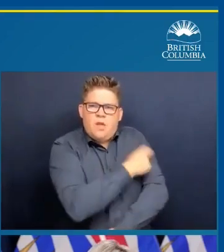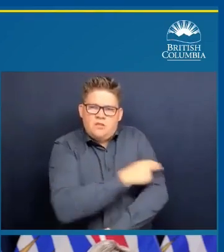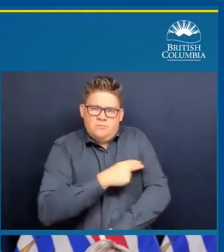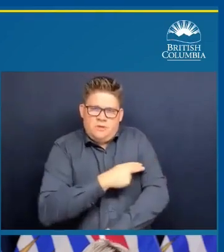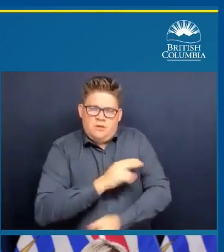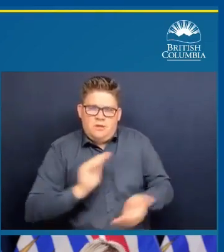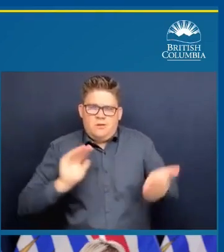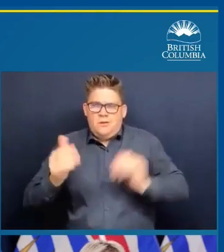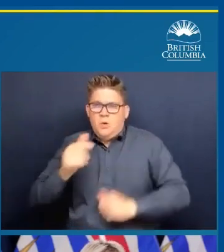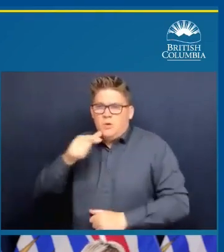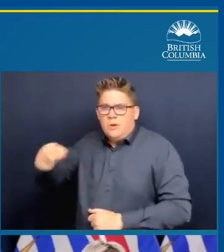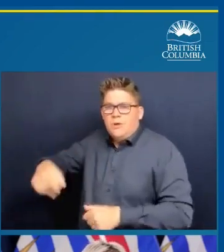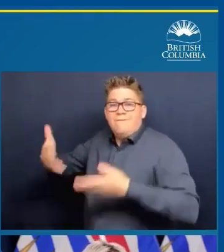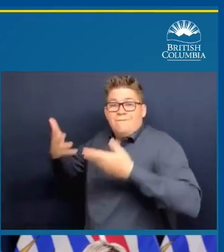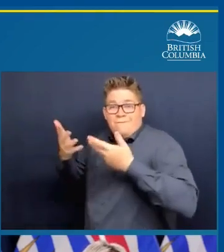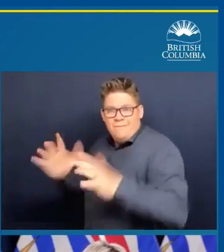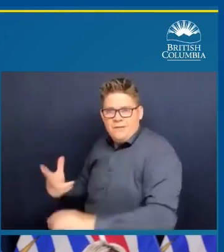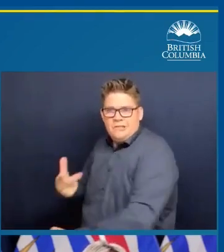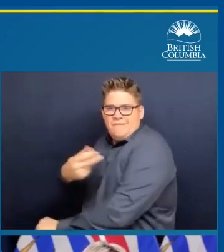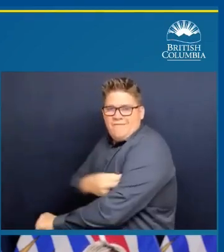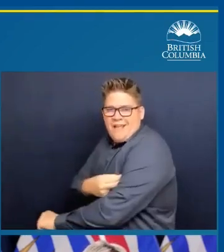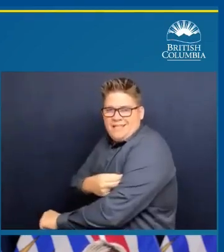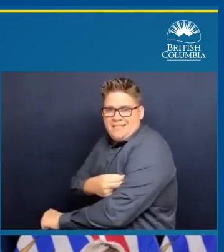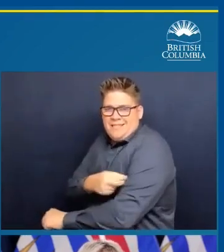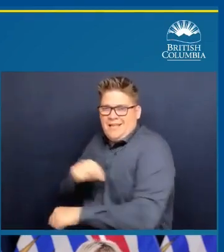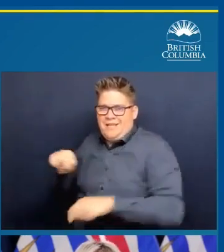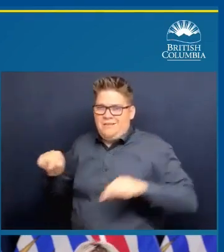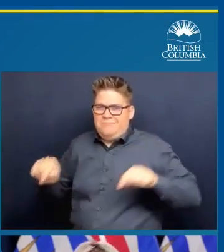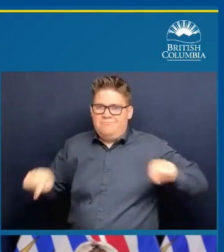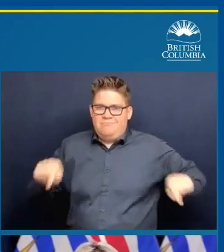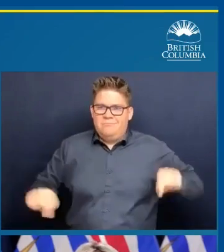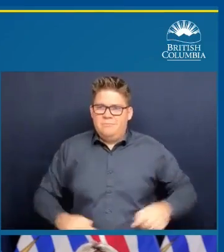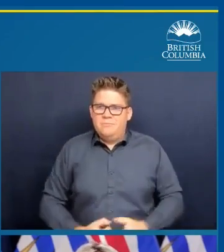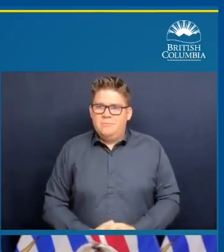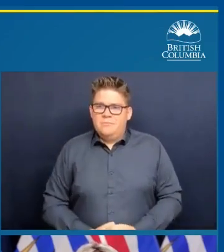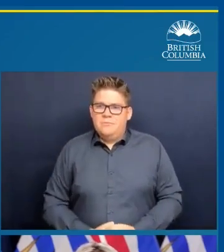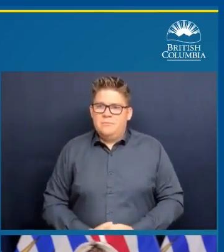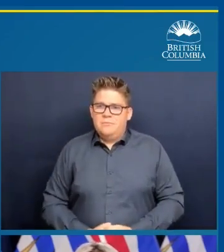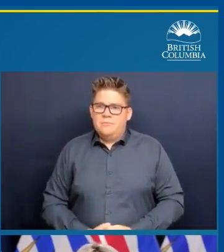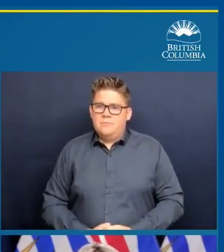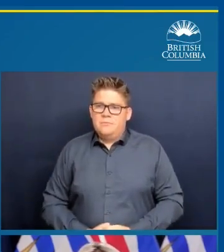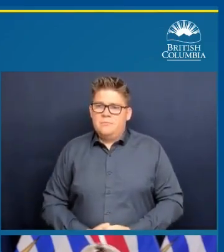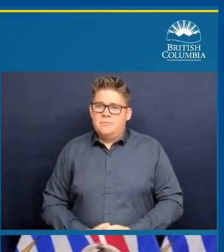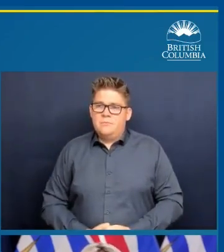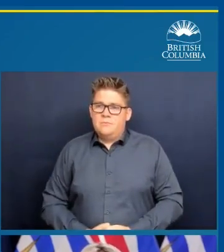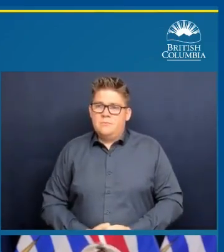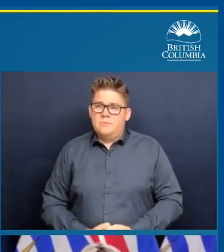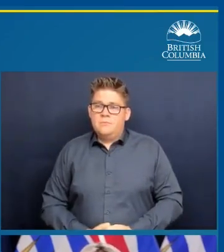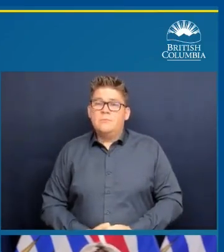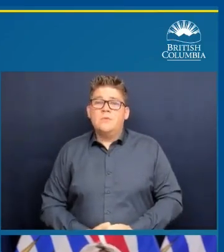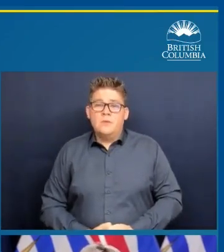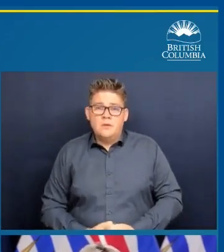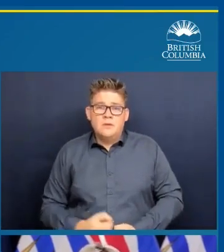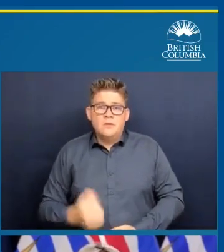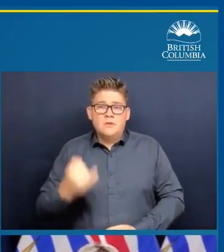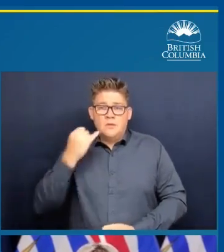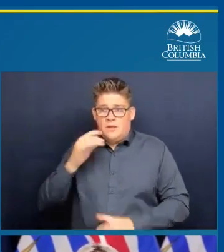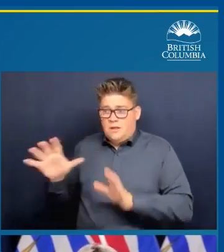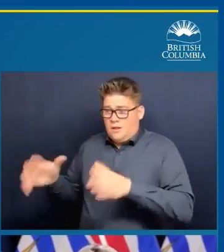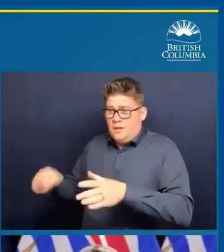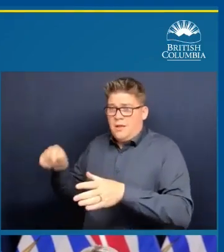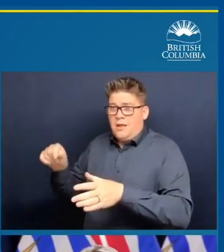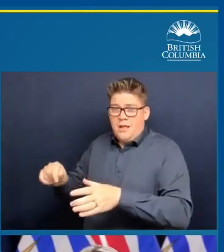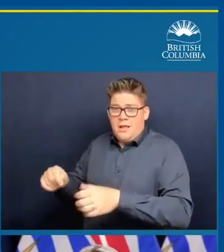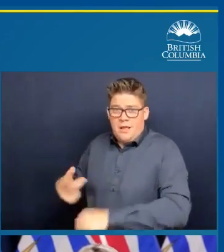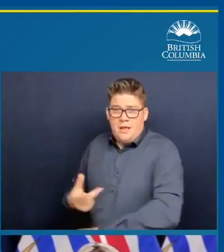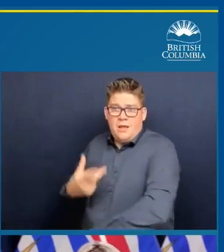it's 4 times higher if we look at people who've had at least 1 booster dose. Really important to remember that